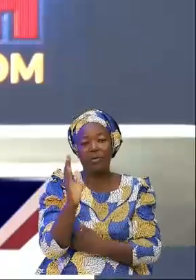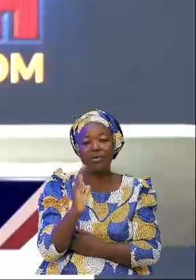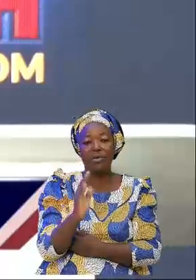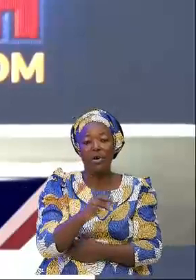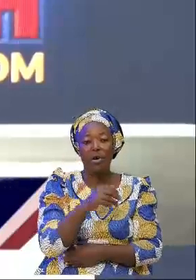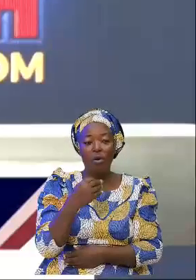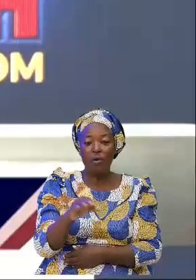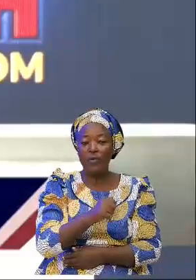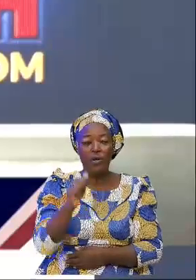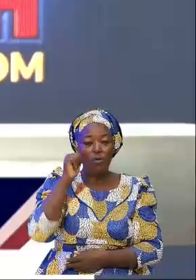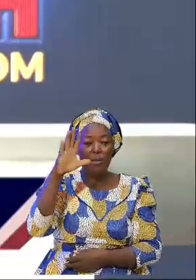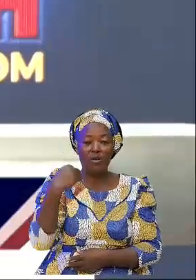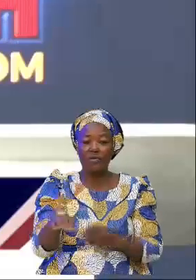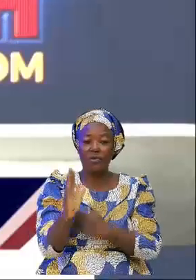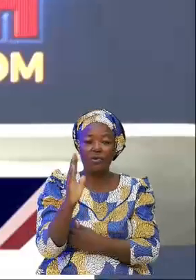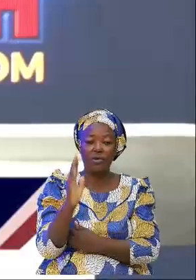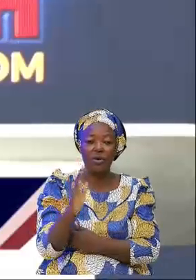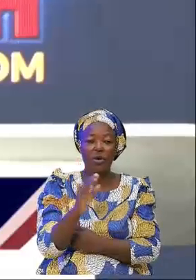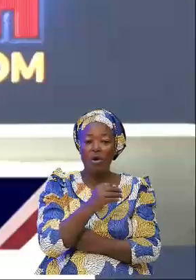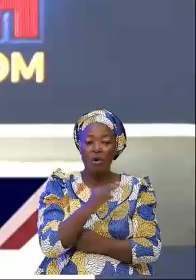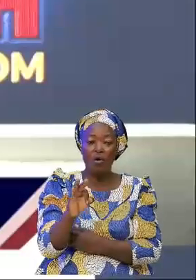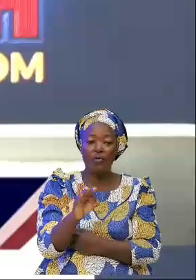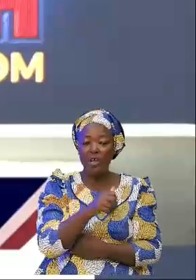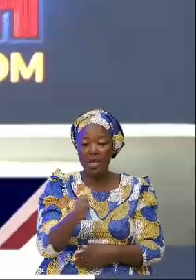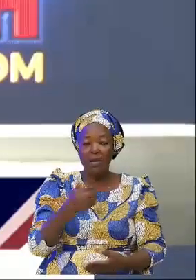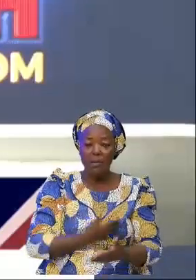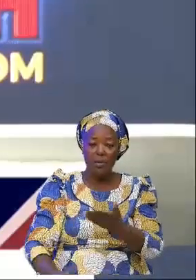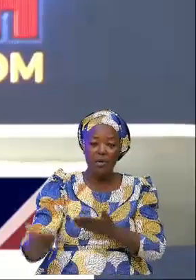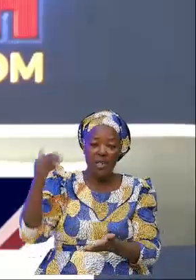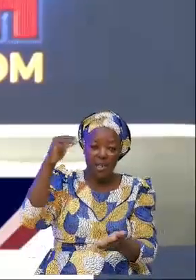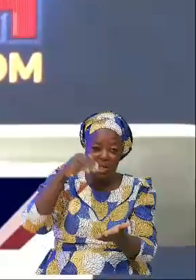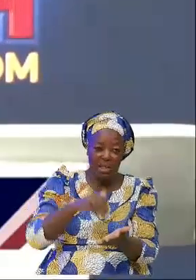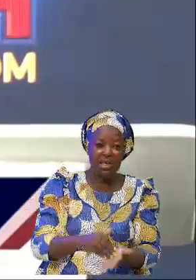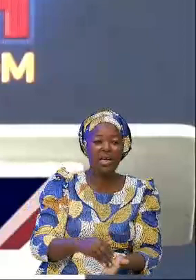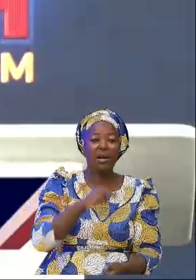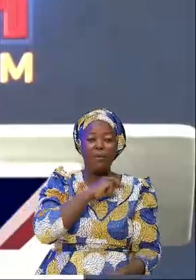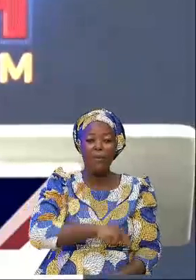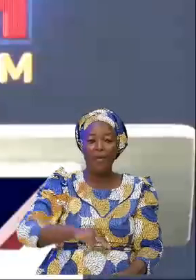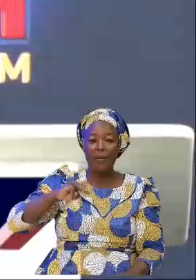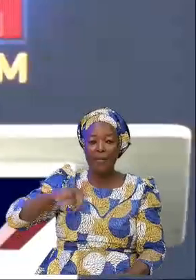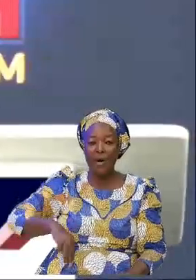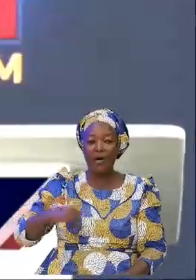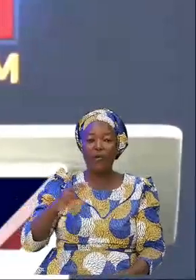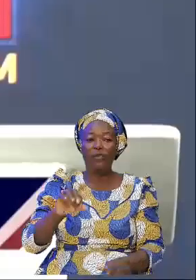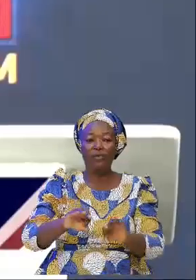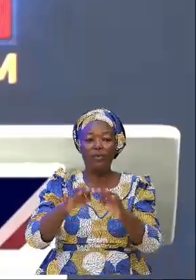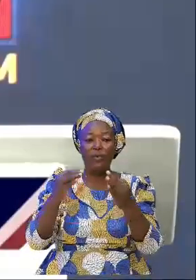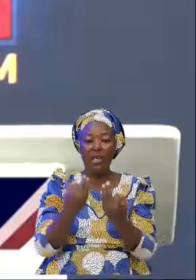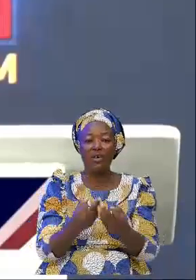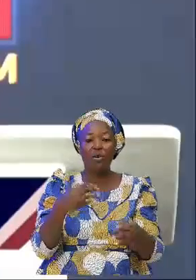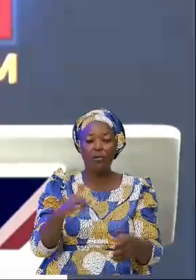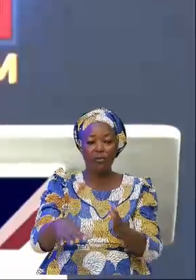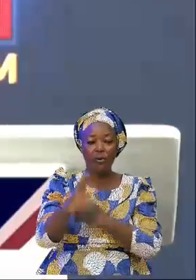of God, of a man of God, of a woman of God, of a born